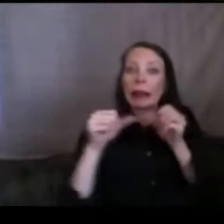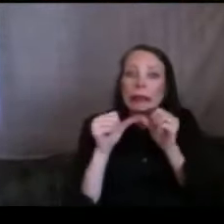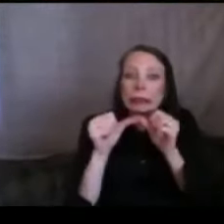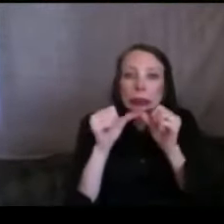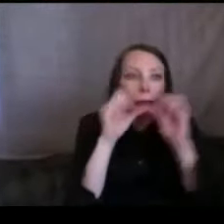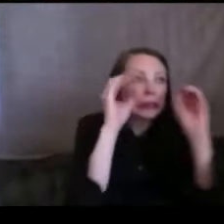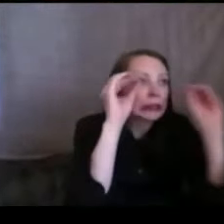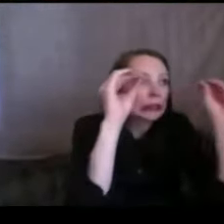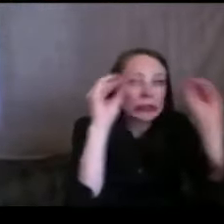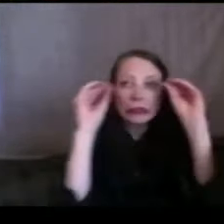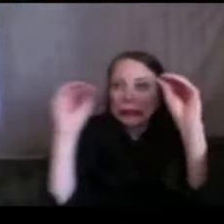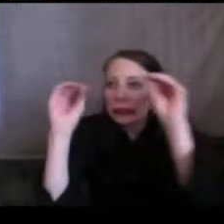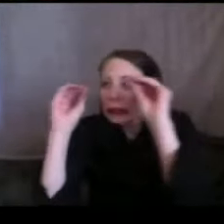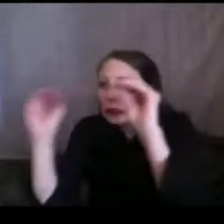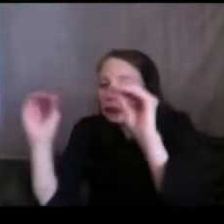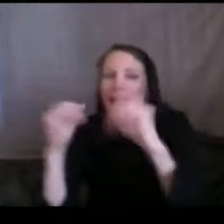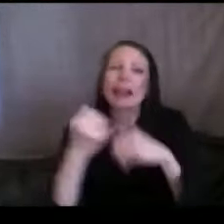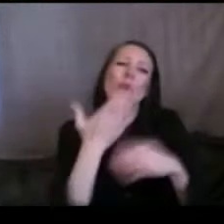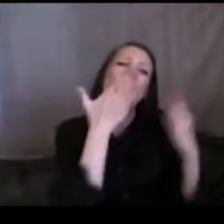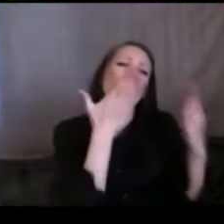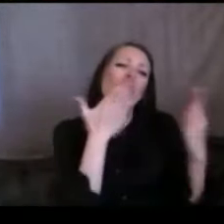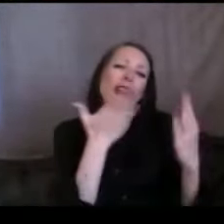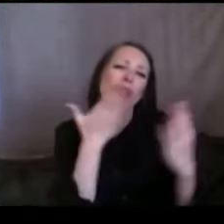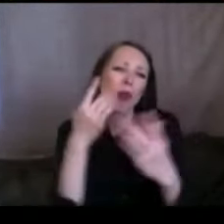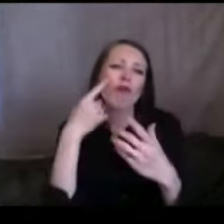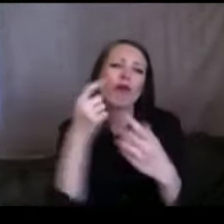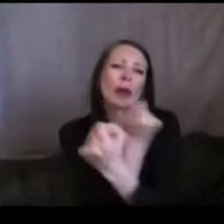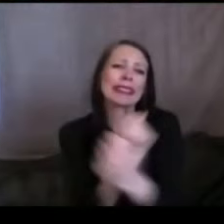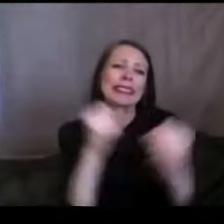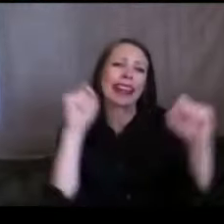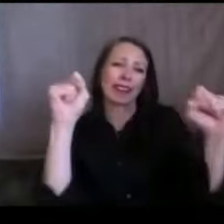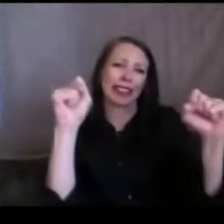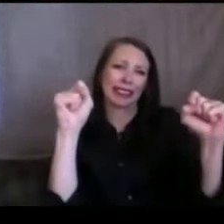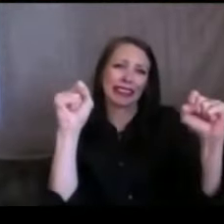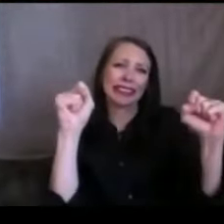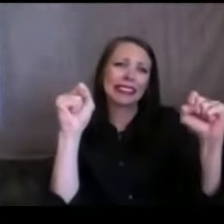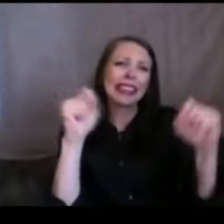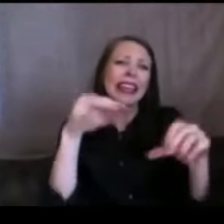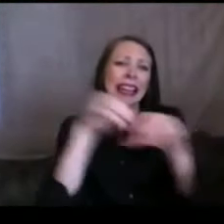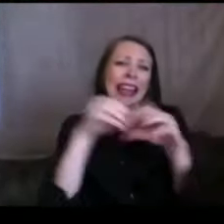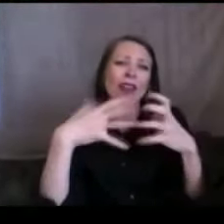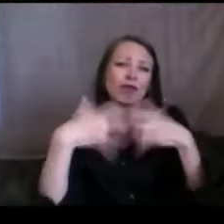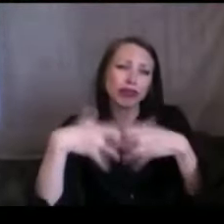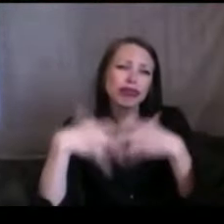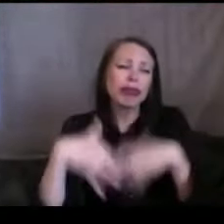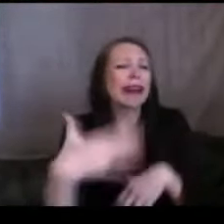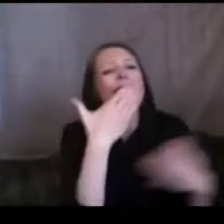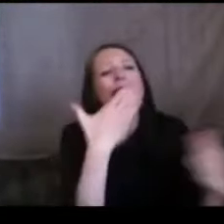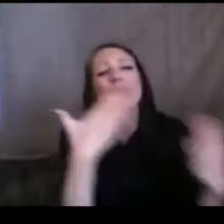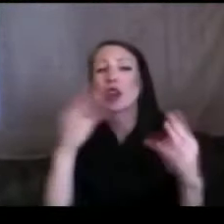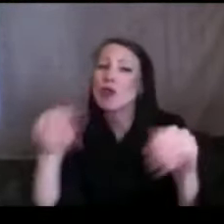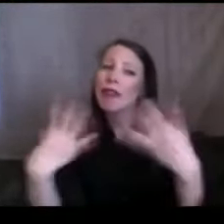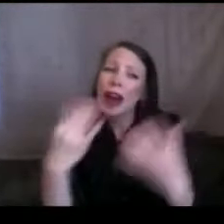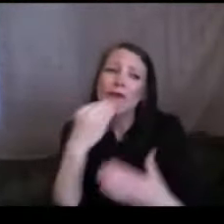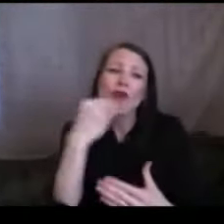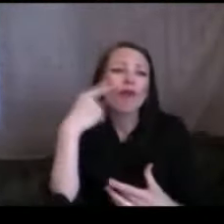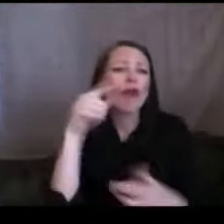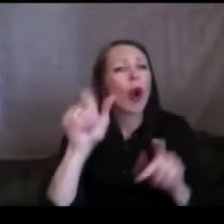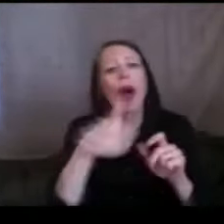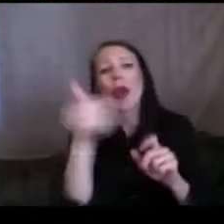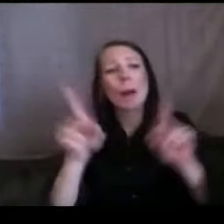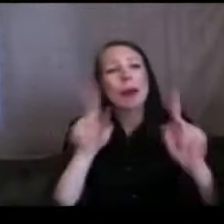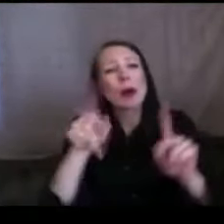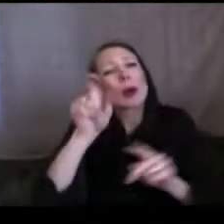panelists for keeping safety first in our plants. After all, you play a critical role in providing food to those who need it most during